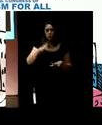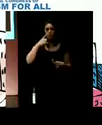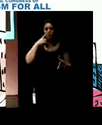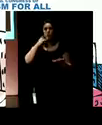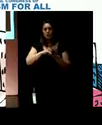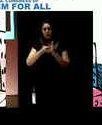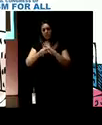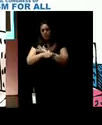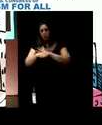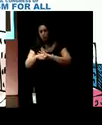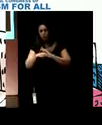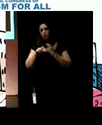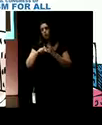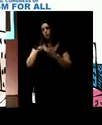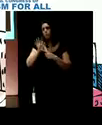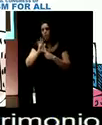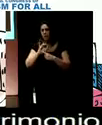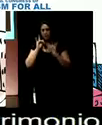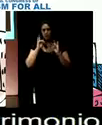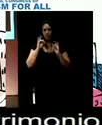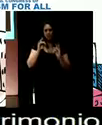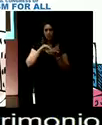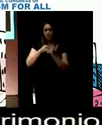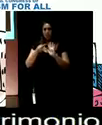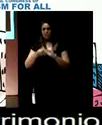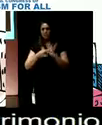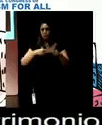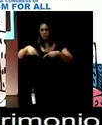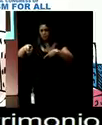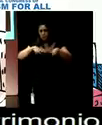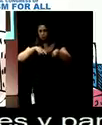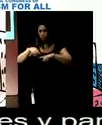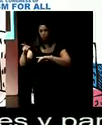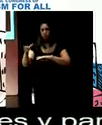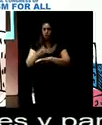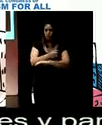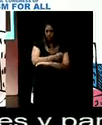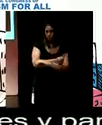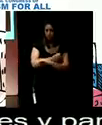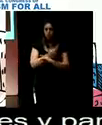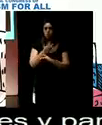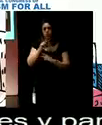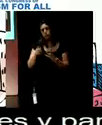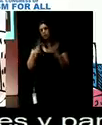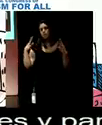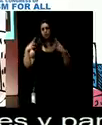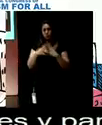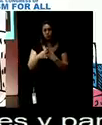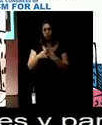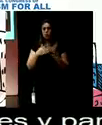and historical heritage, parks and gardens, urban transport systems and railway systems,